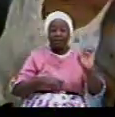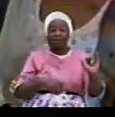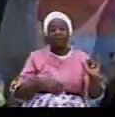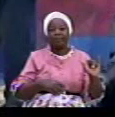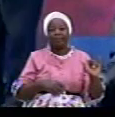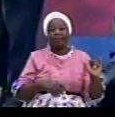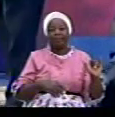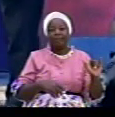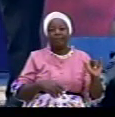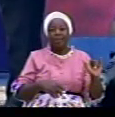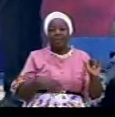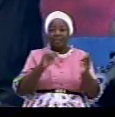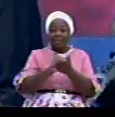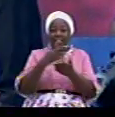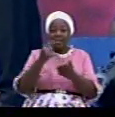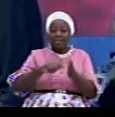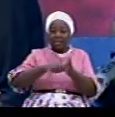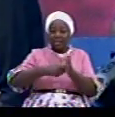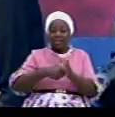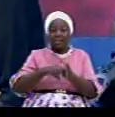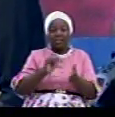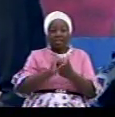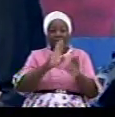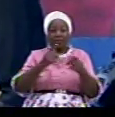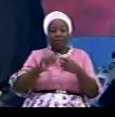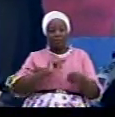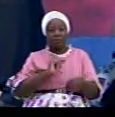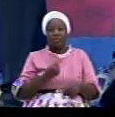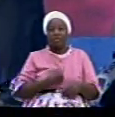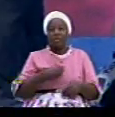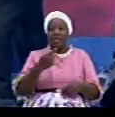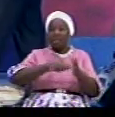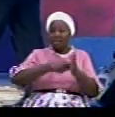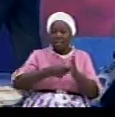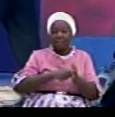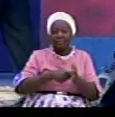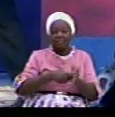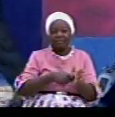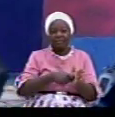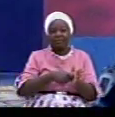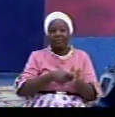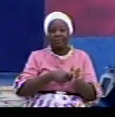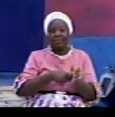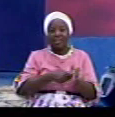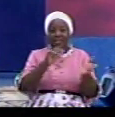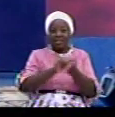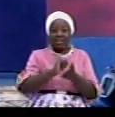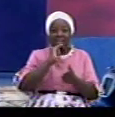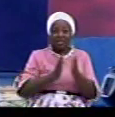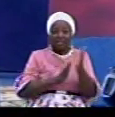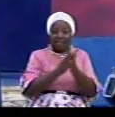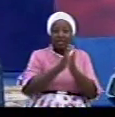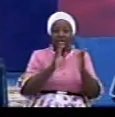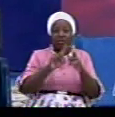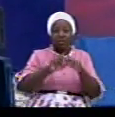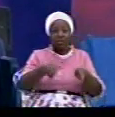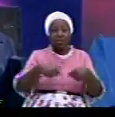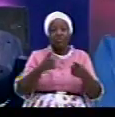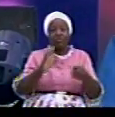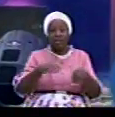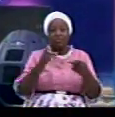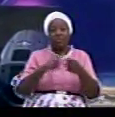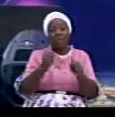that he gives to us, the key that he's willing to give to every